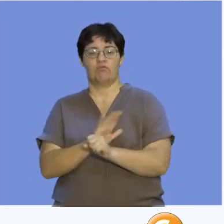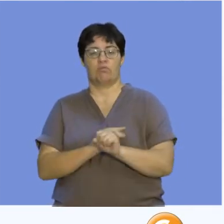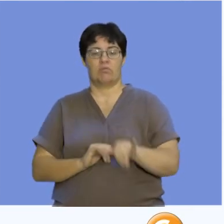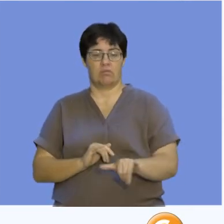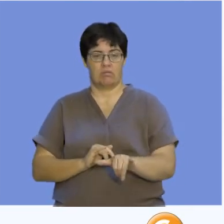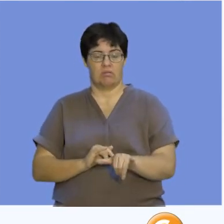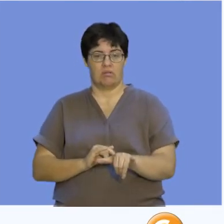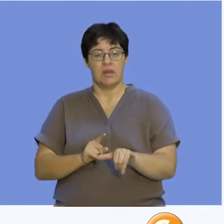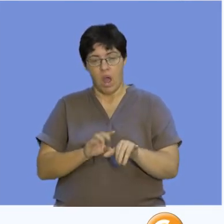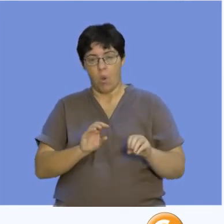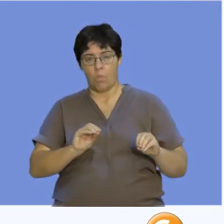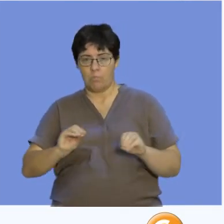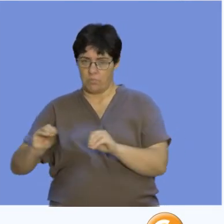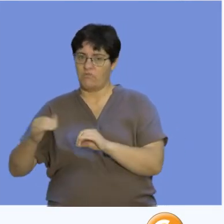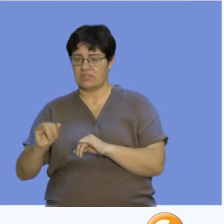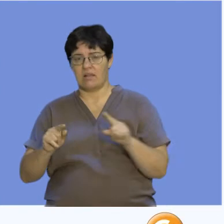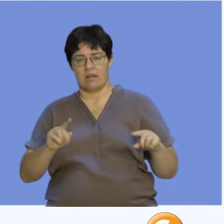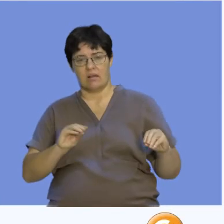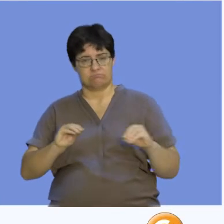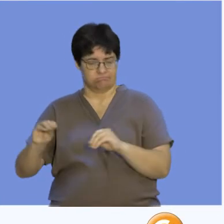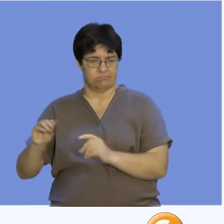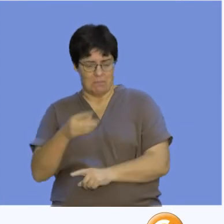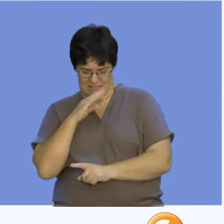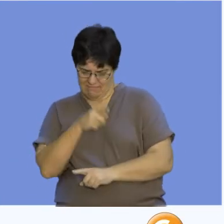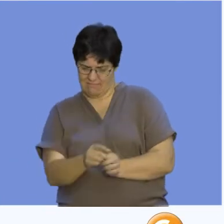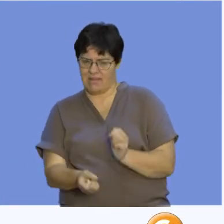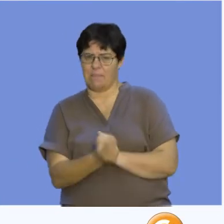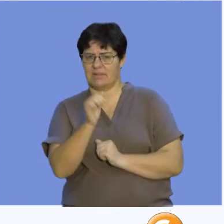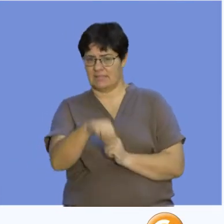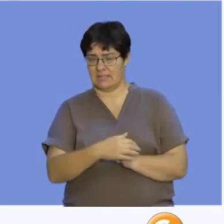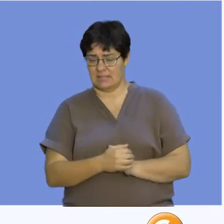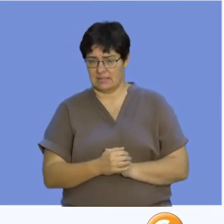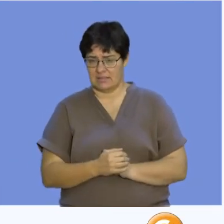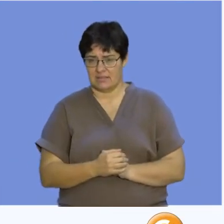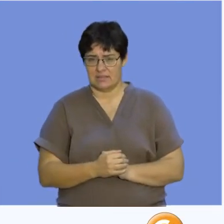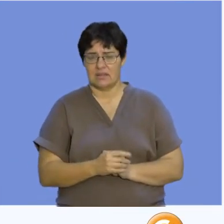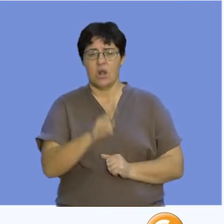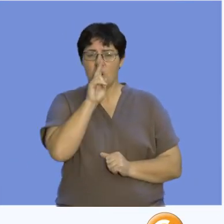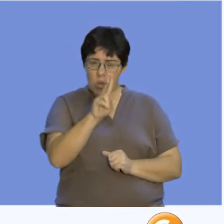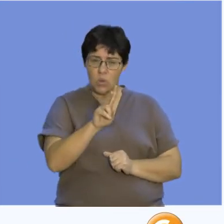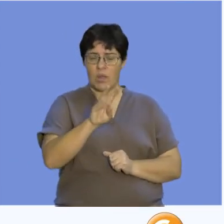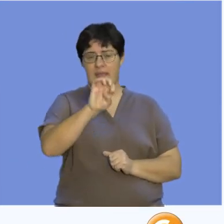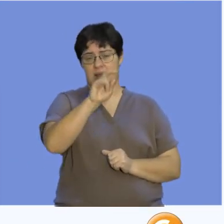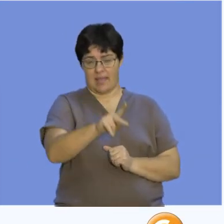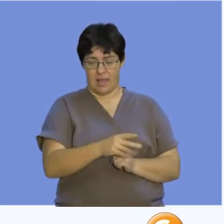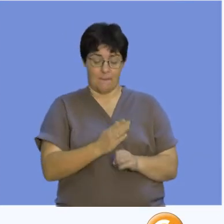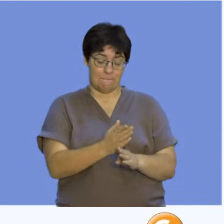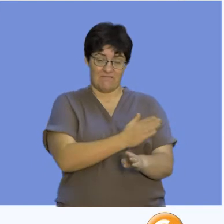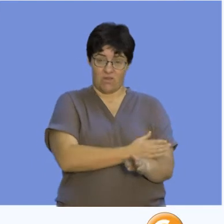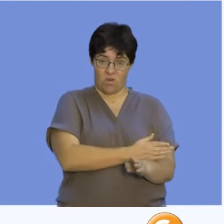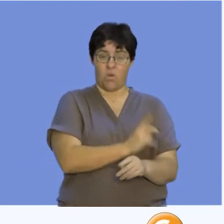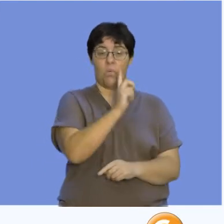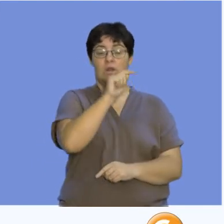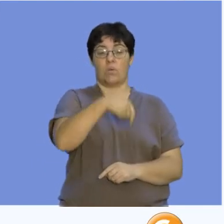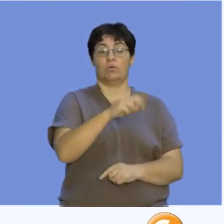keeps moving, which is more likely going to happen. Let's look at the kinetic energy. Before they collide, it's